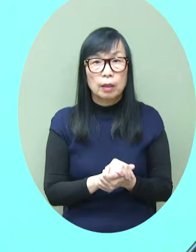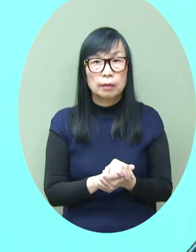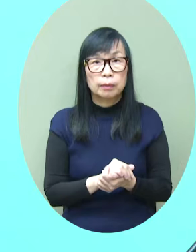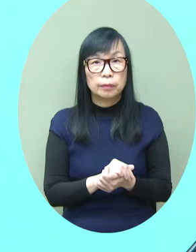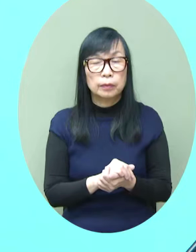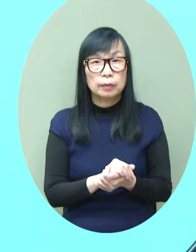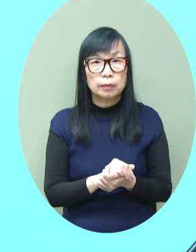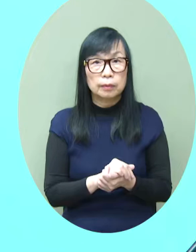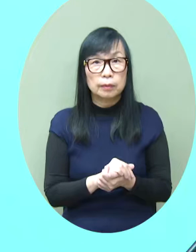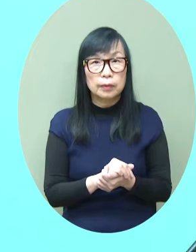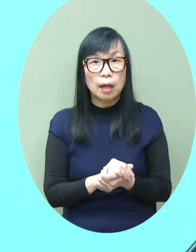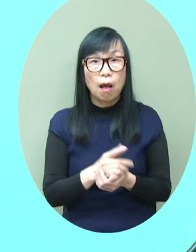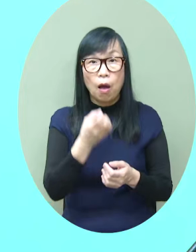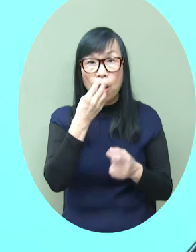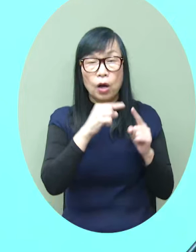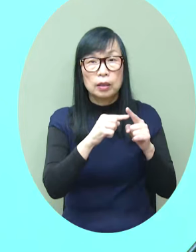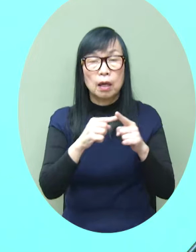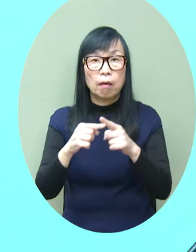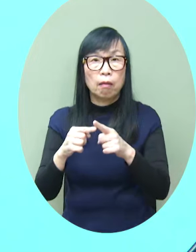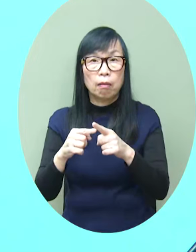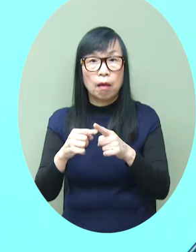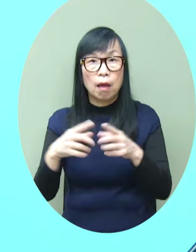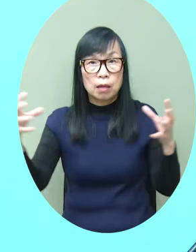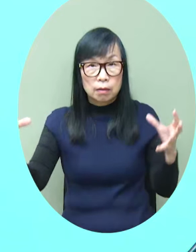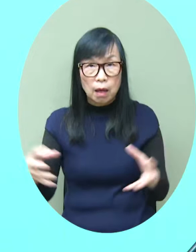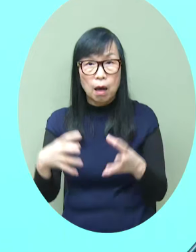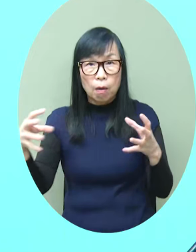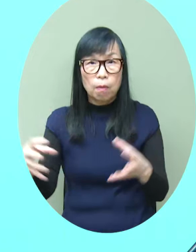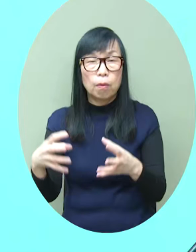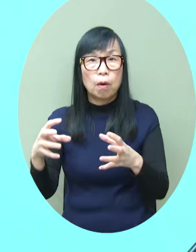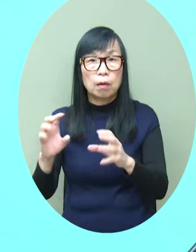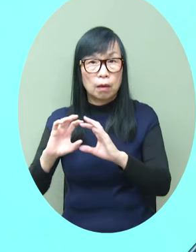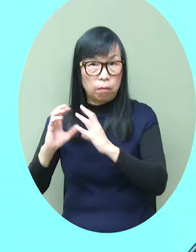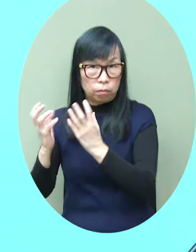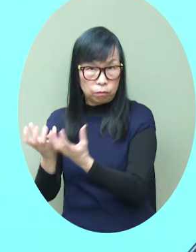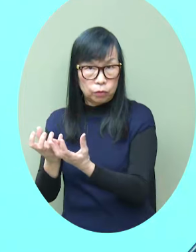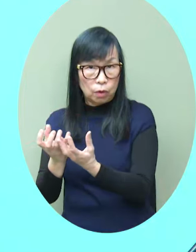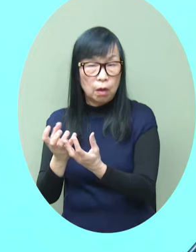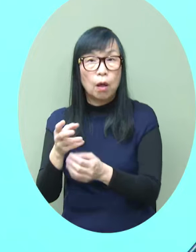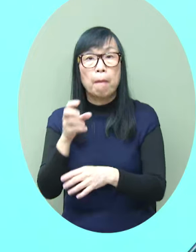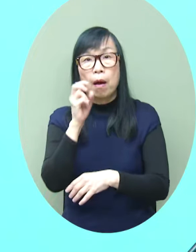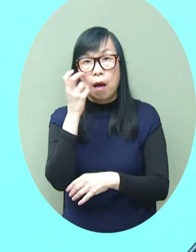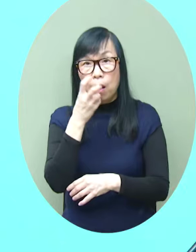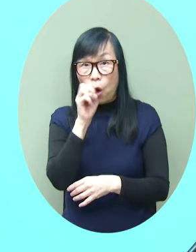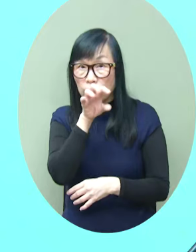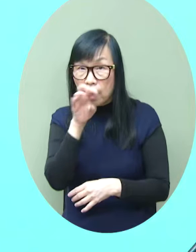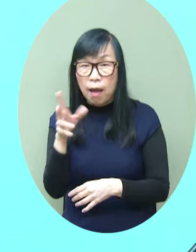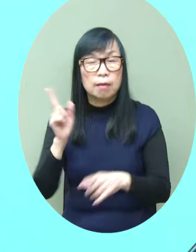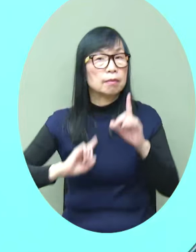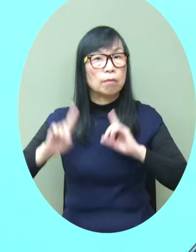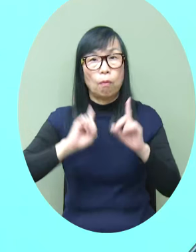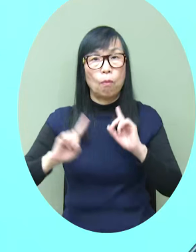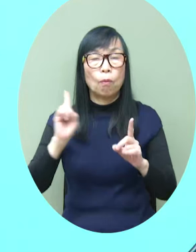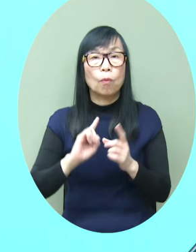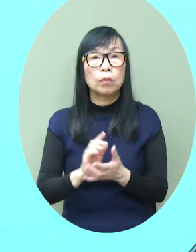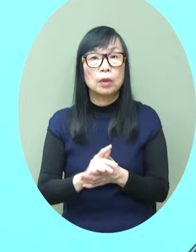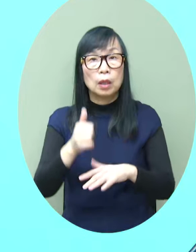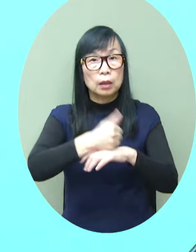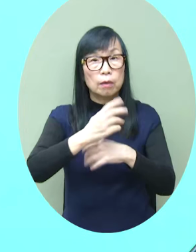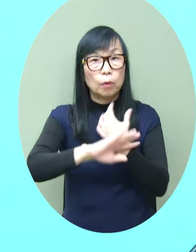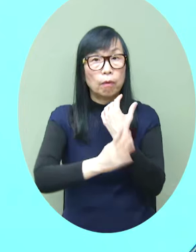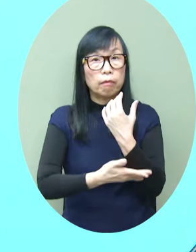freedom of assembly, like the freedom of speech and so on, are being guaranteed. So no organization should